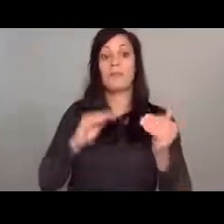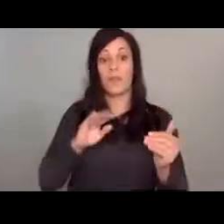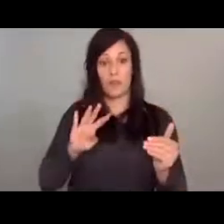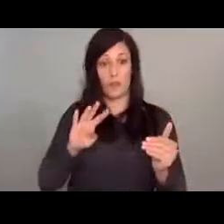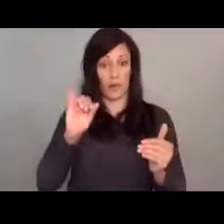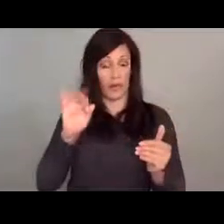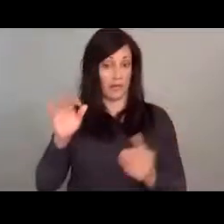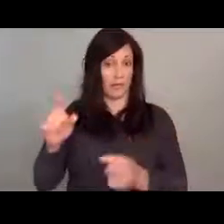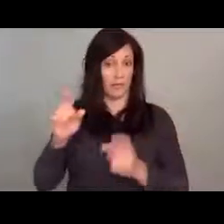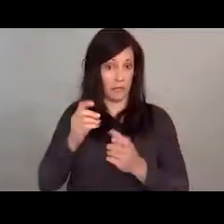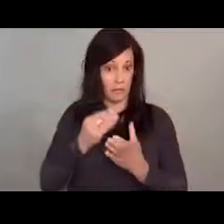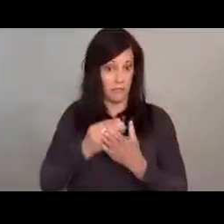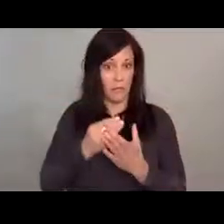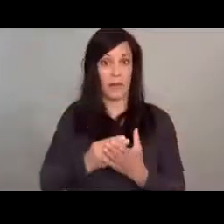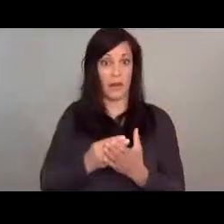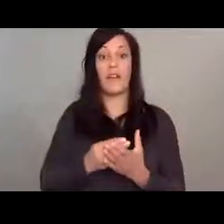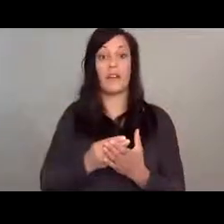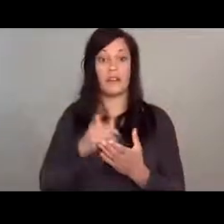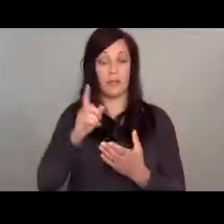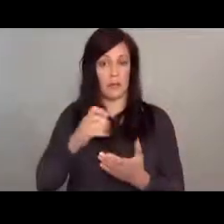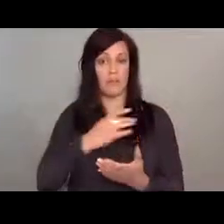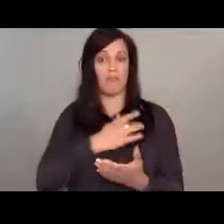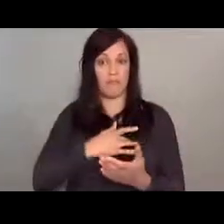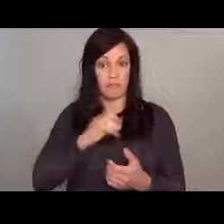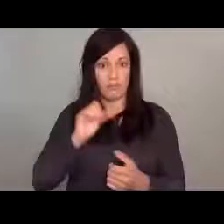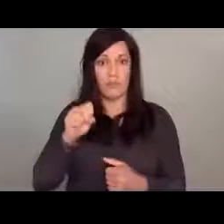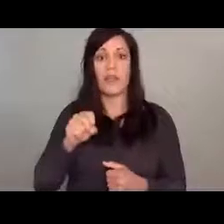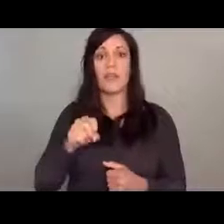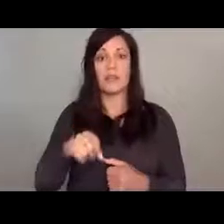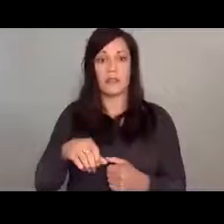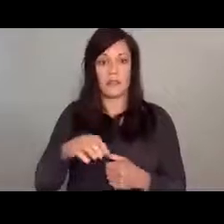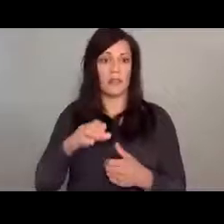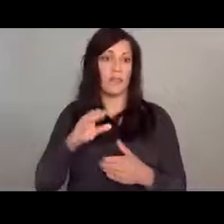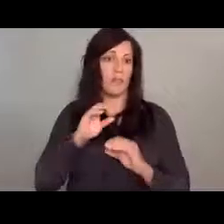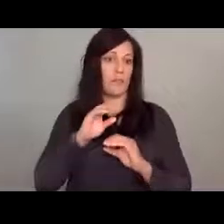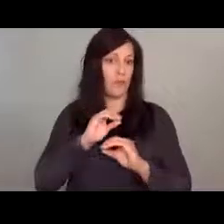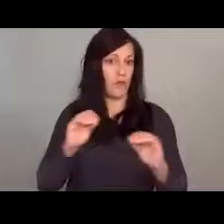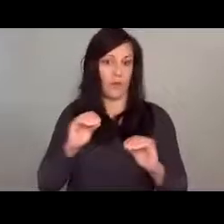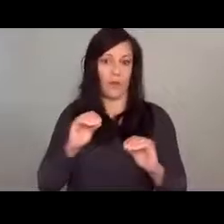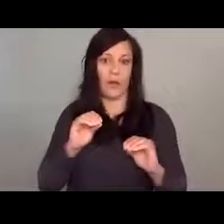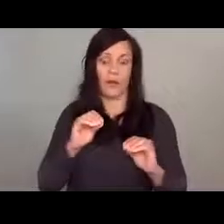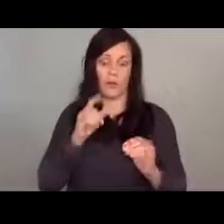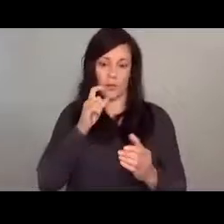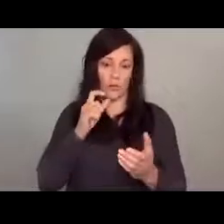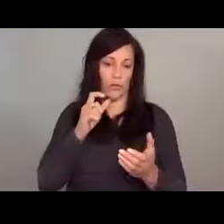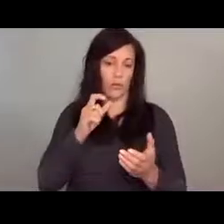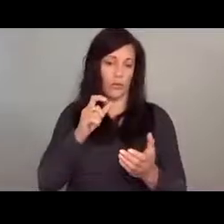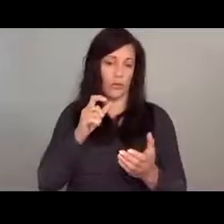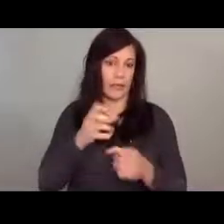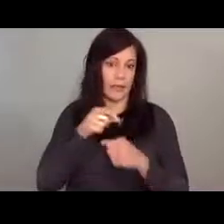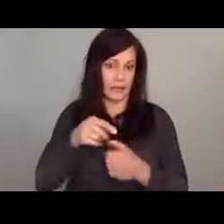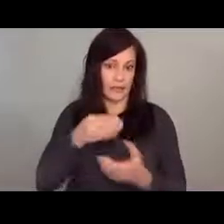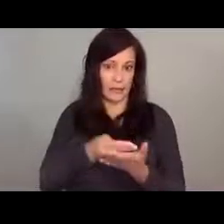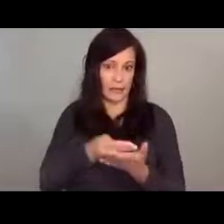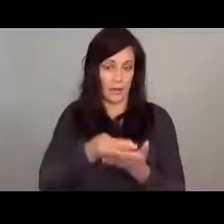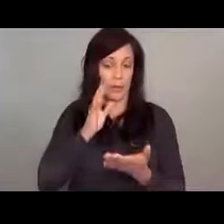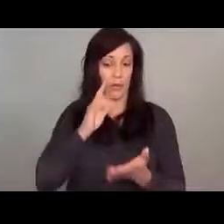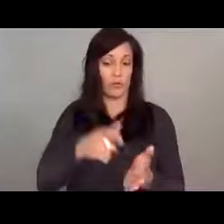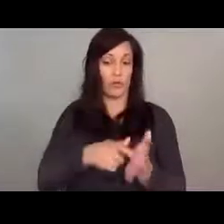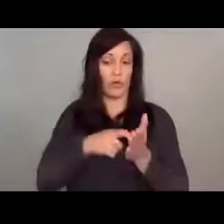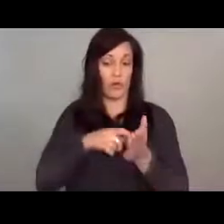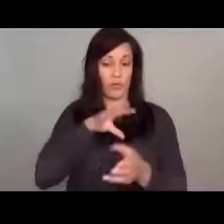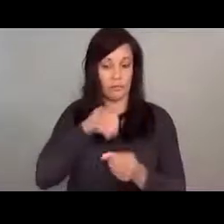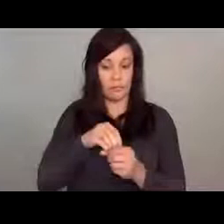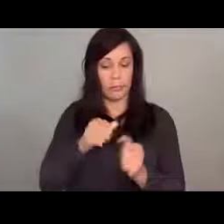receiving services and/or assistance that is funded with this money will be required to participate in any religious